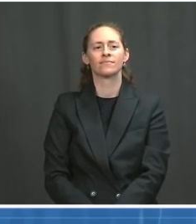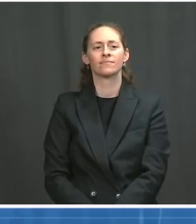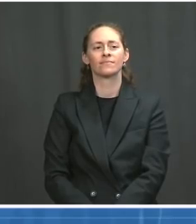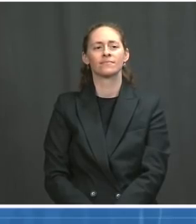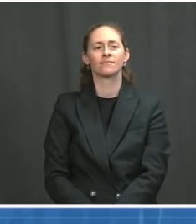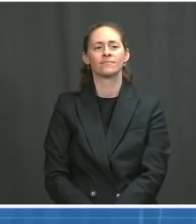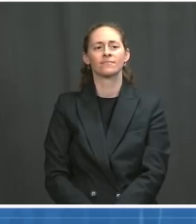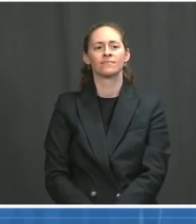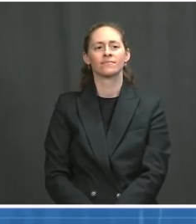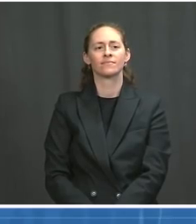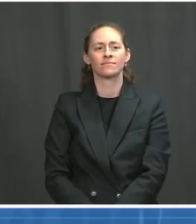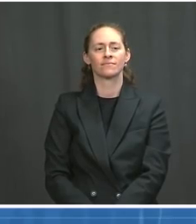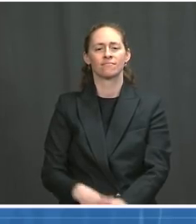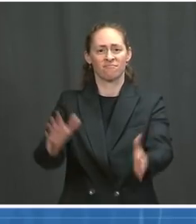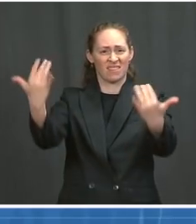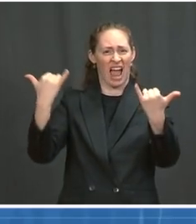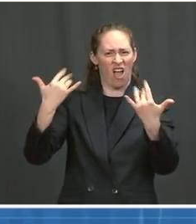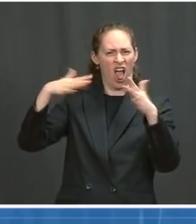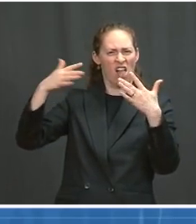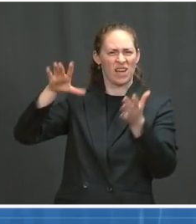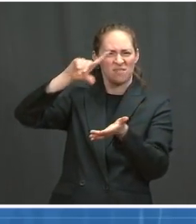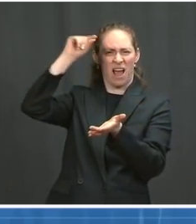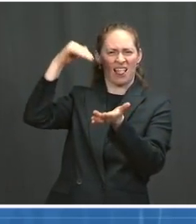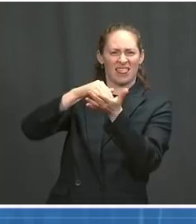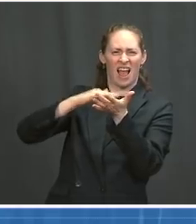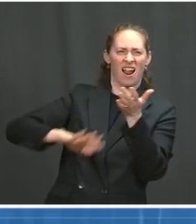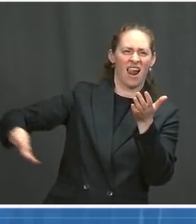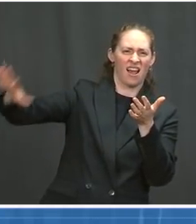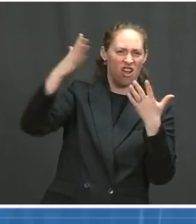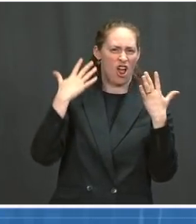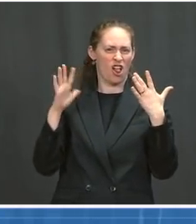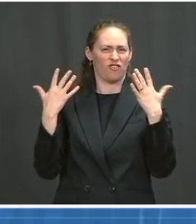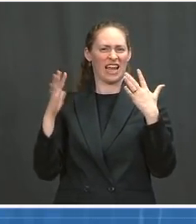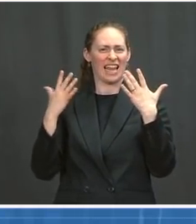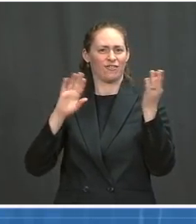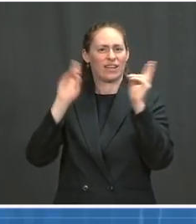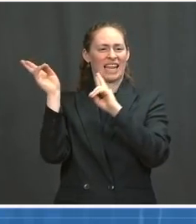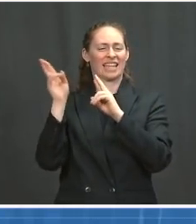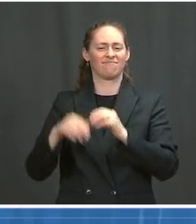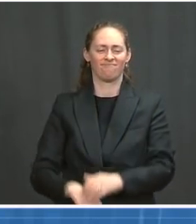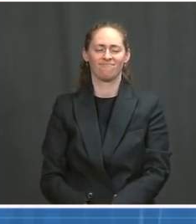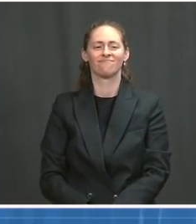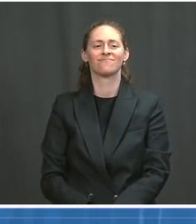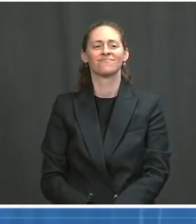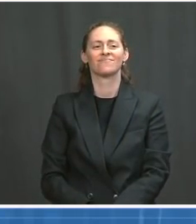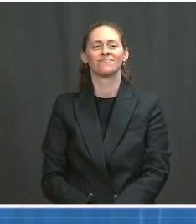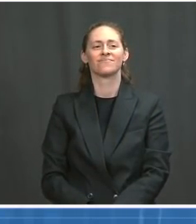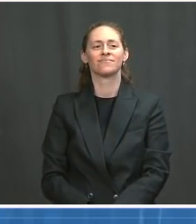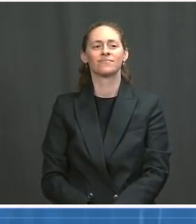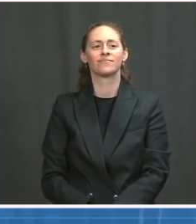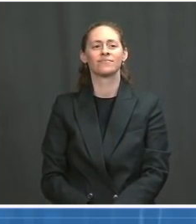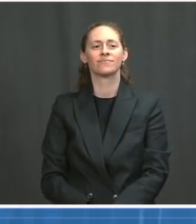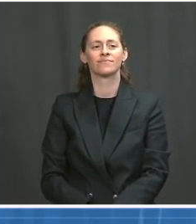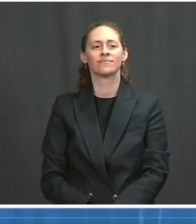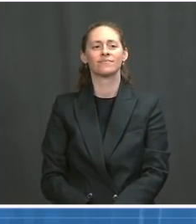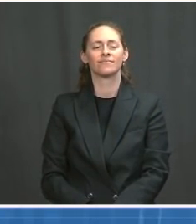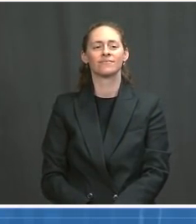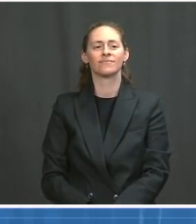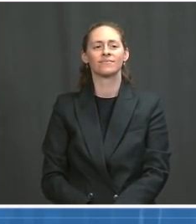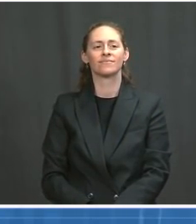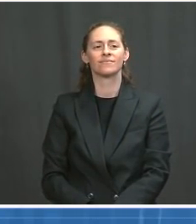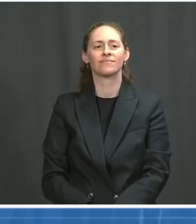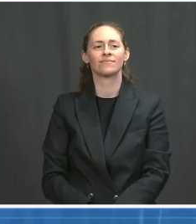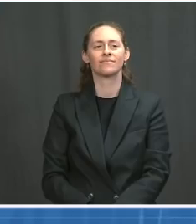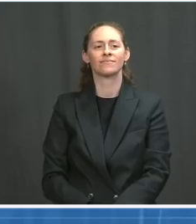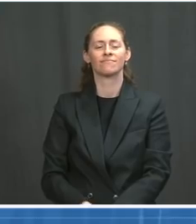And to reach people where they are, FEMA is shifting from the high-volume vaccination sites that have served so many